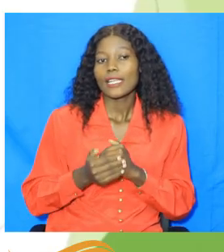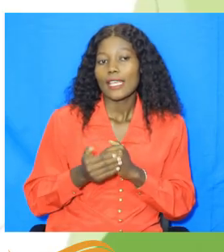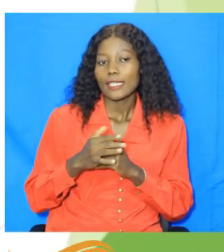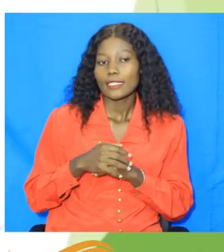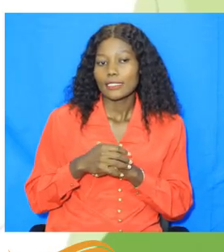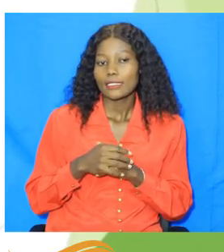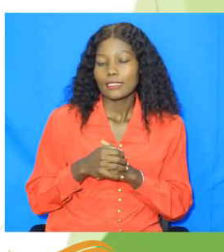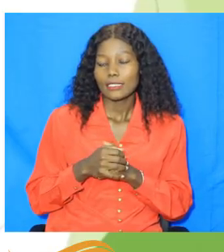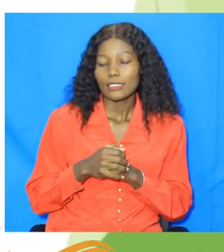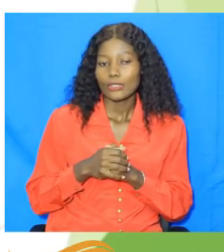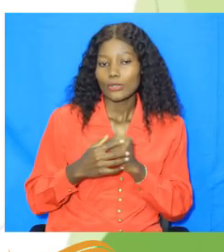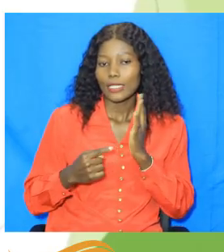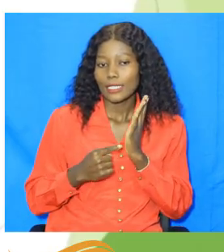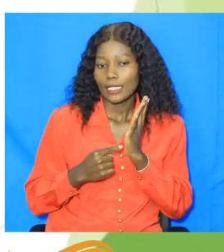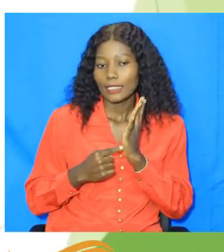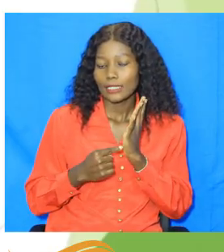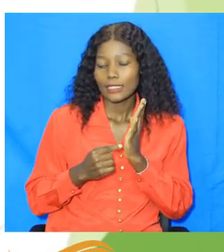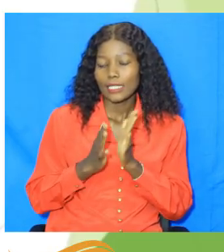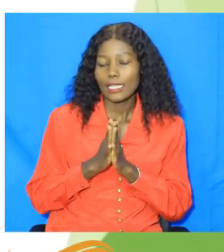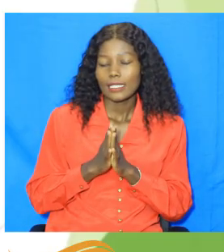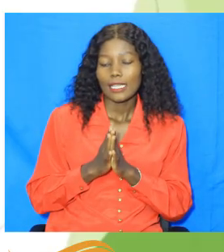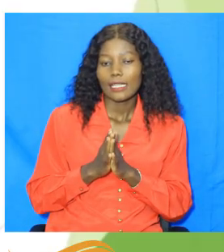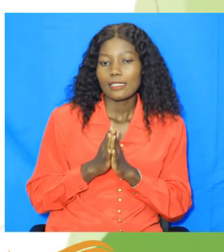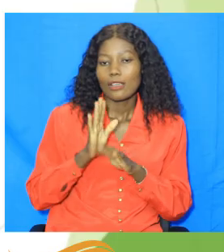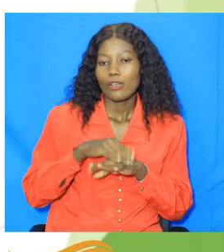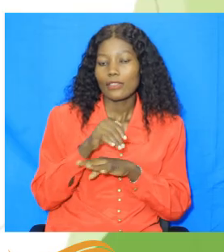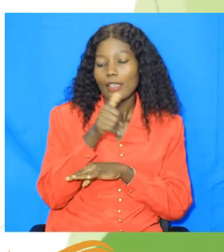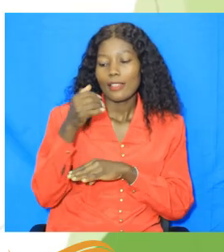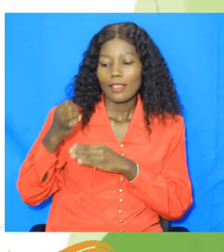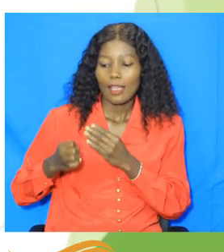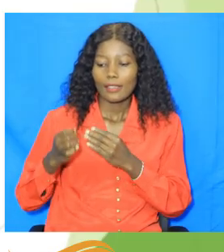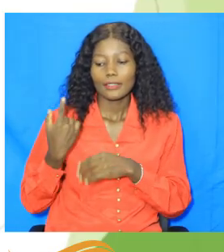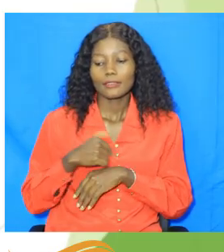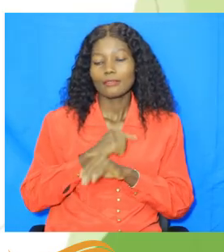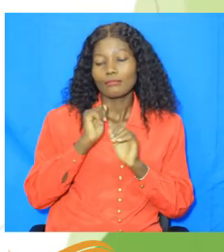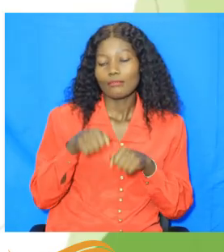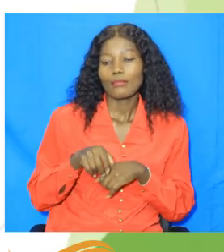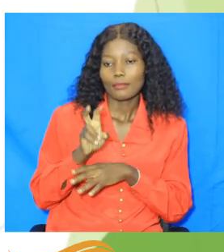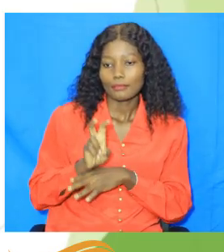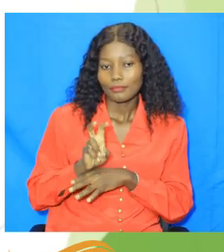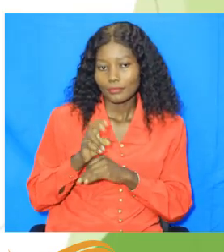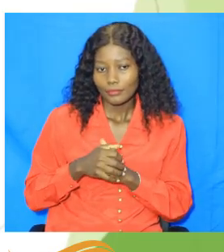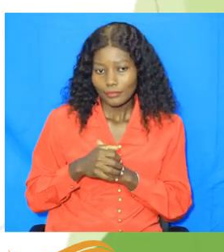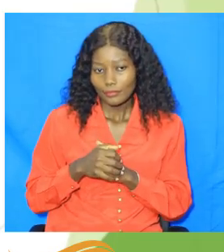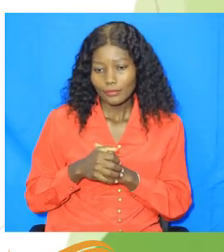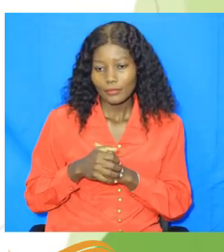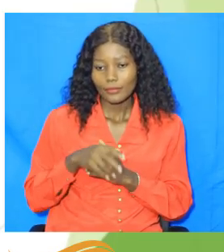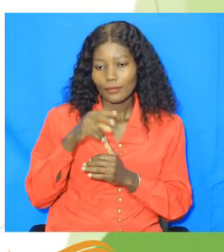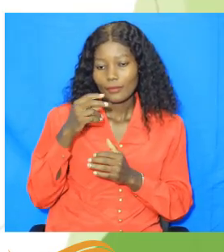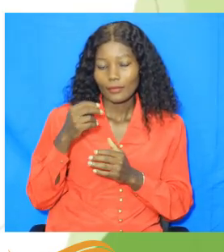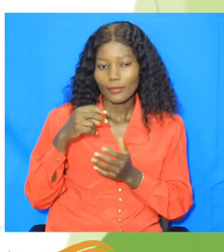software technician. And on the further end, we can see athletes standing